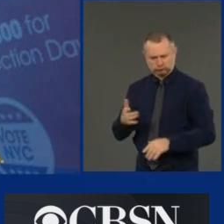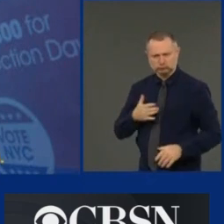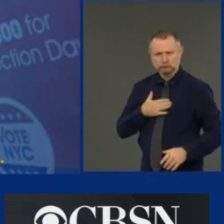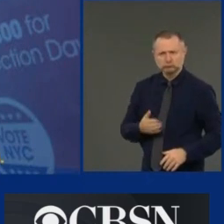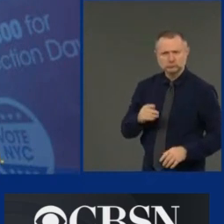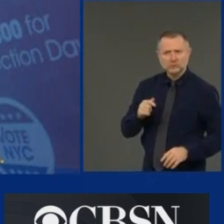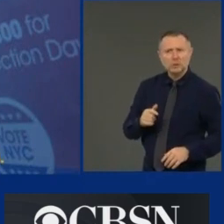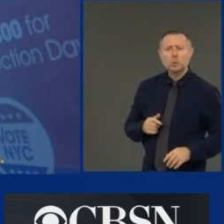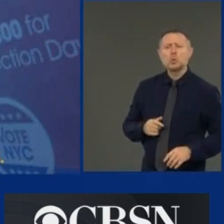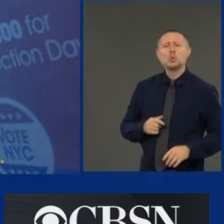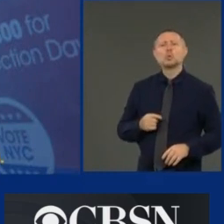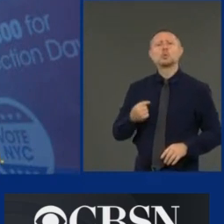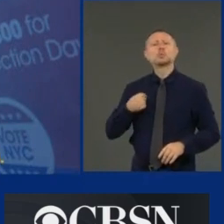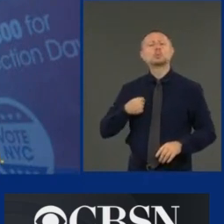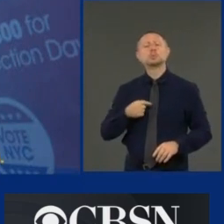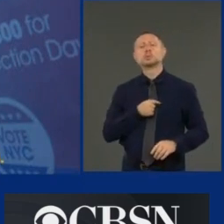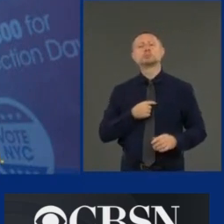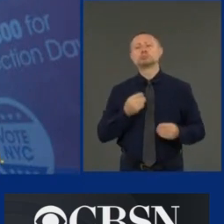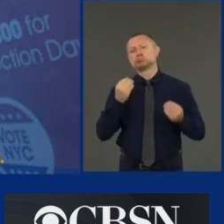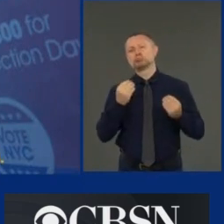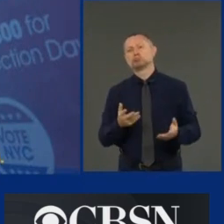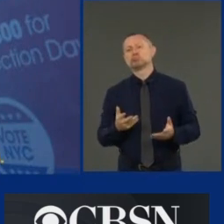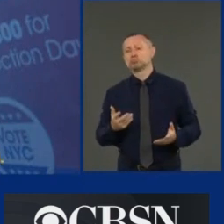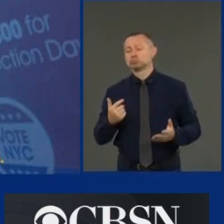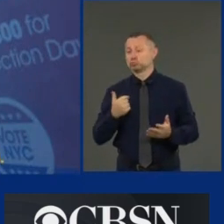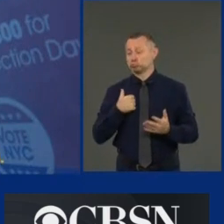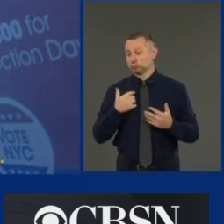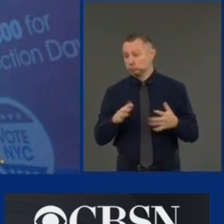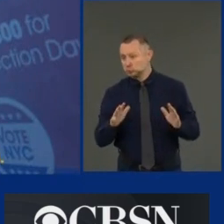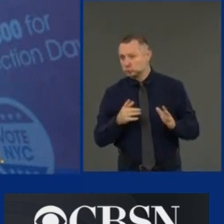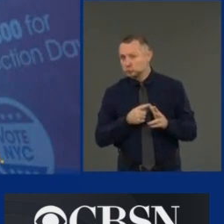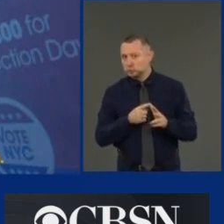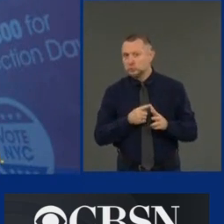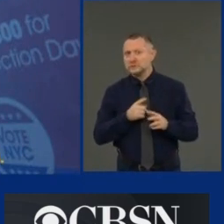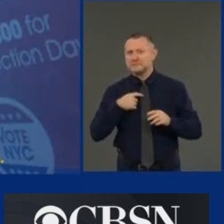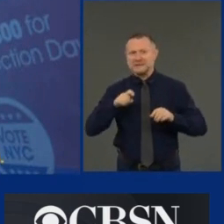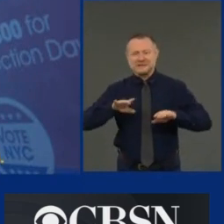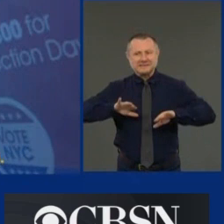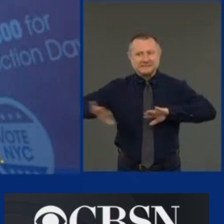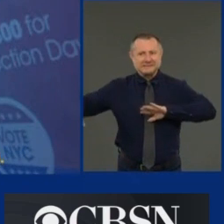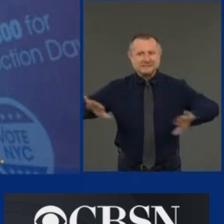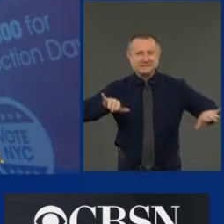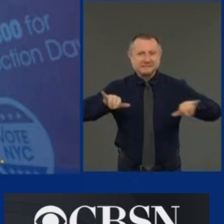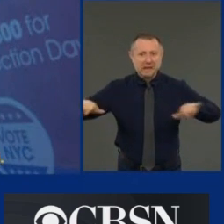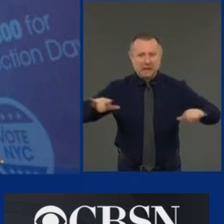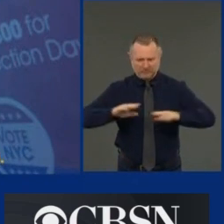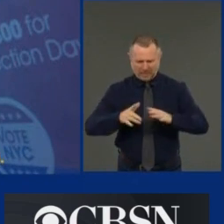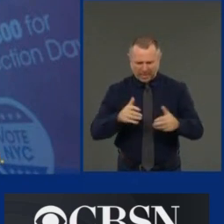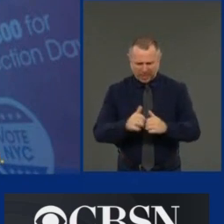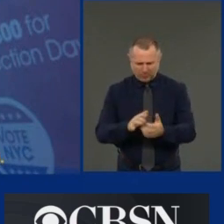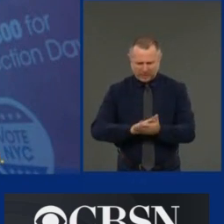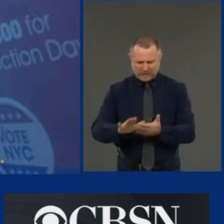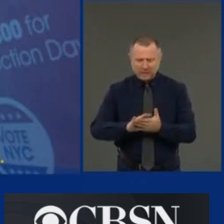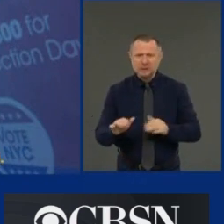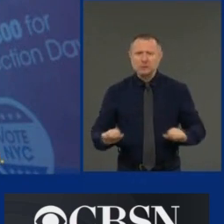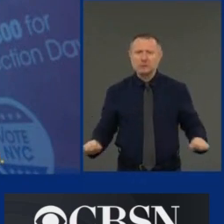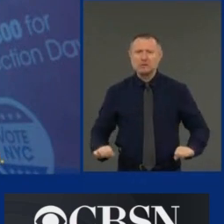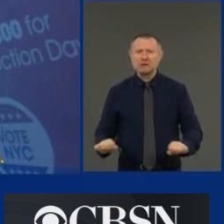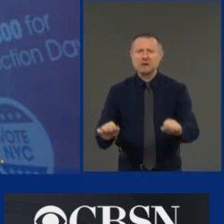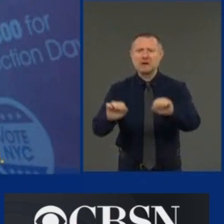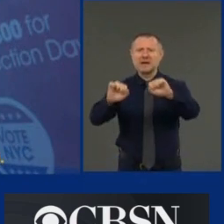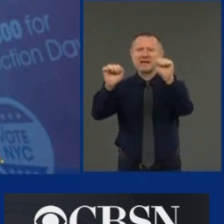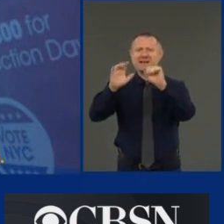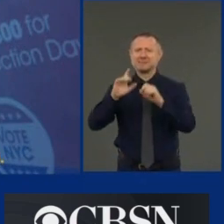a way to disinfect the trains. I mean, just think of that concept for a